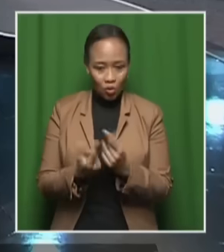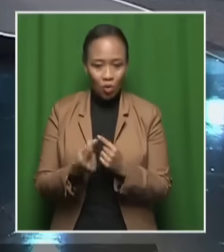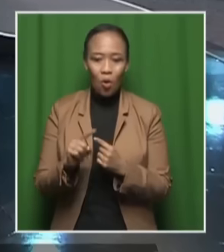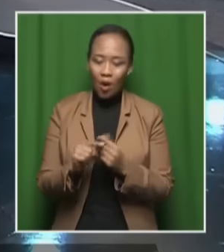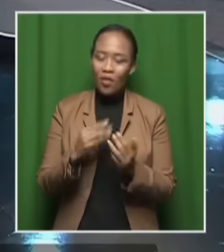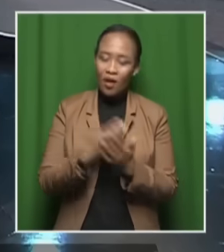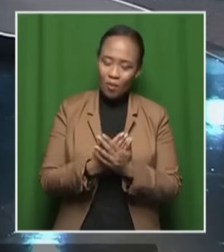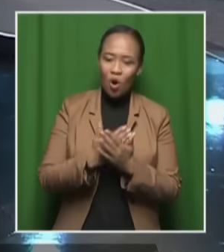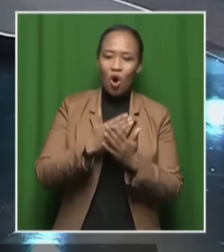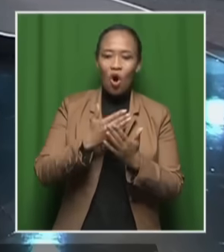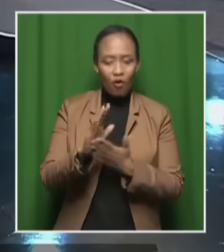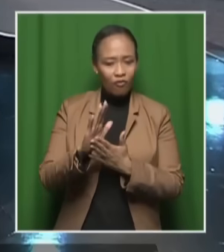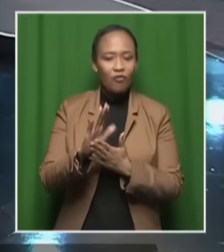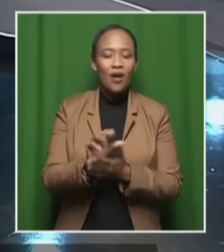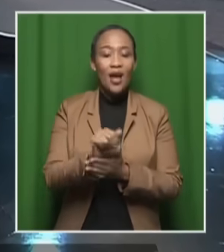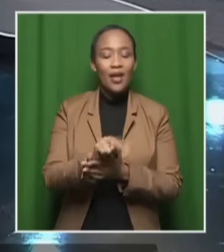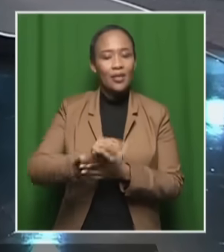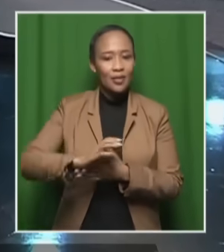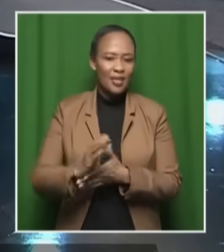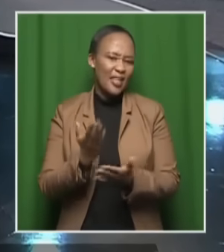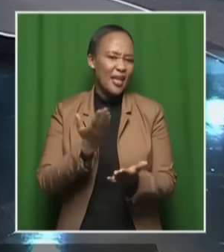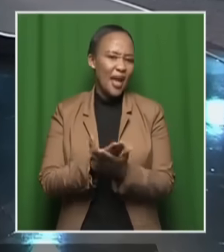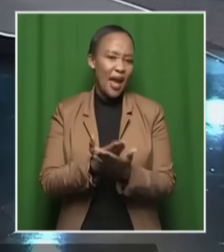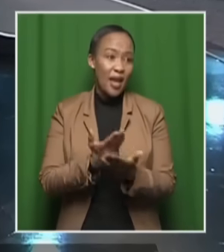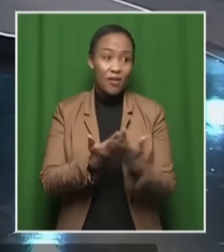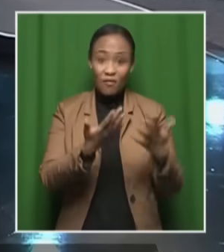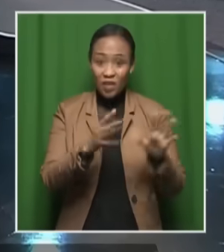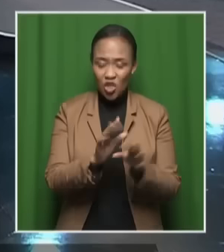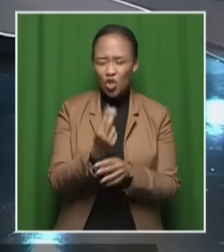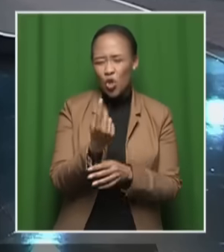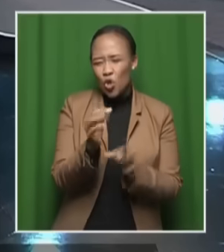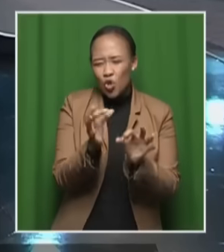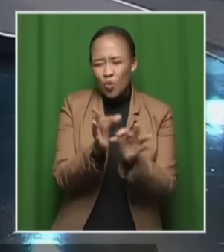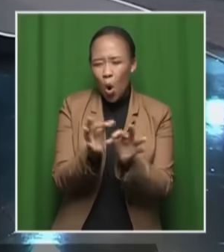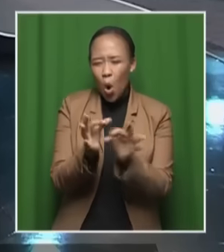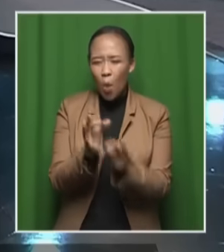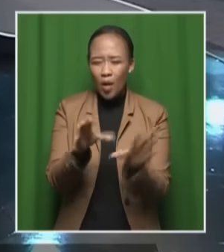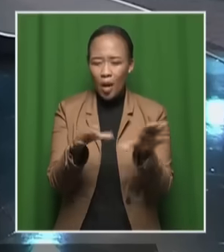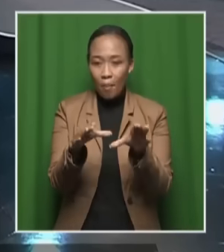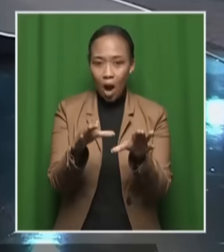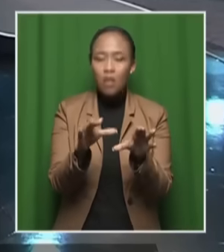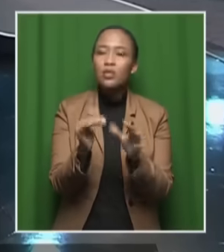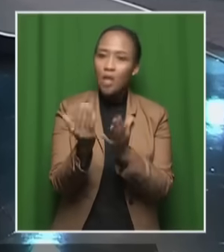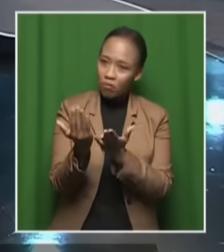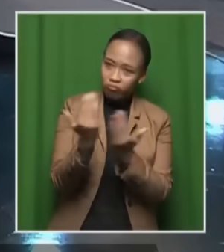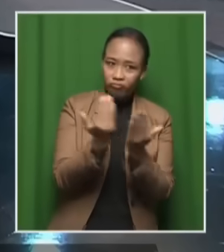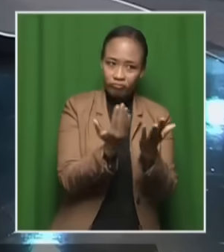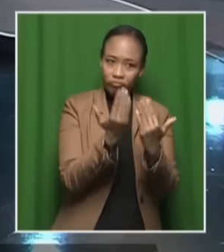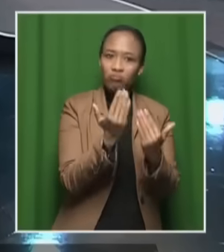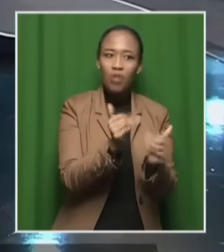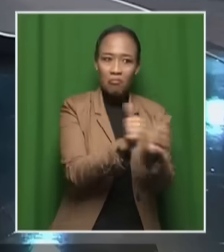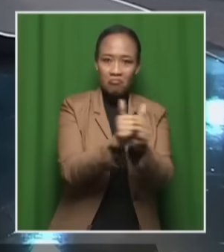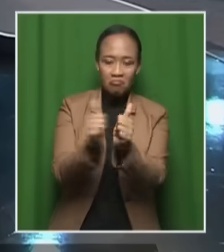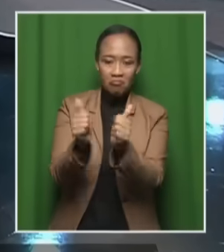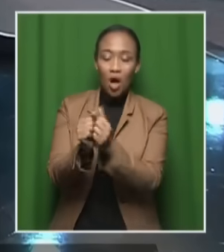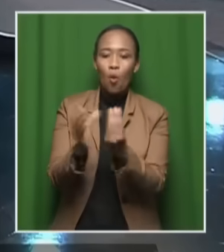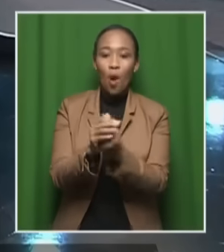there and get one of the smaller parties, one or two, to go into forming that coalition